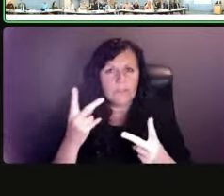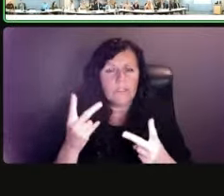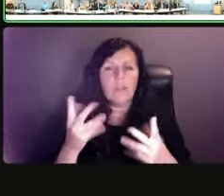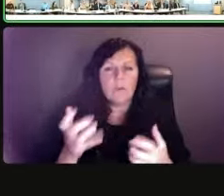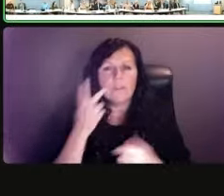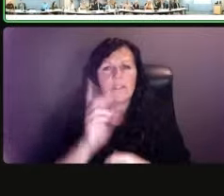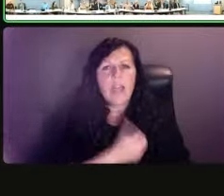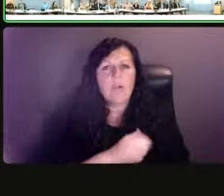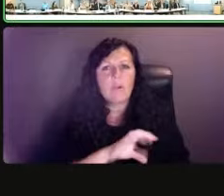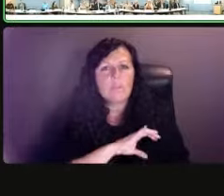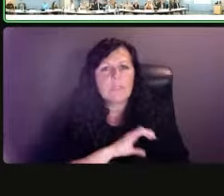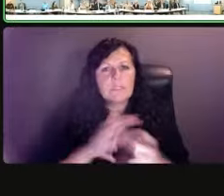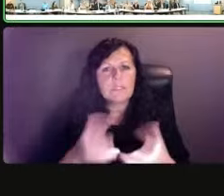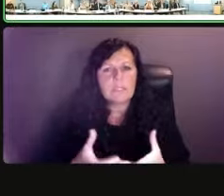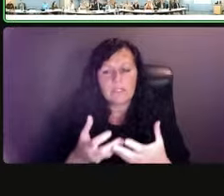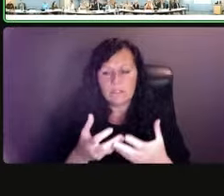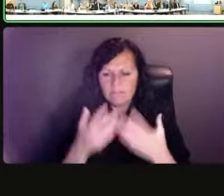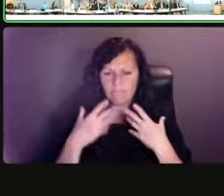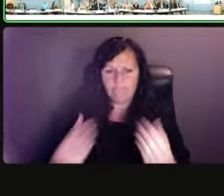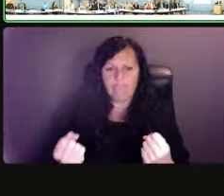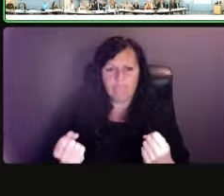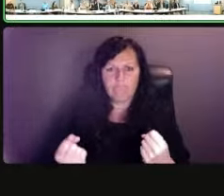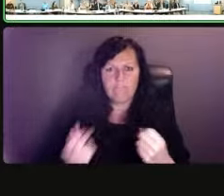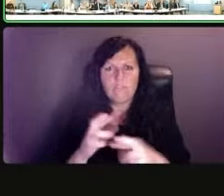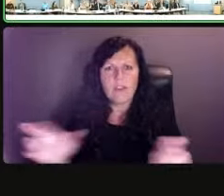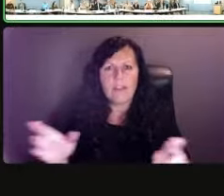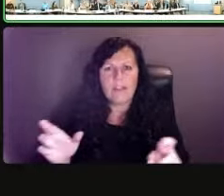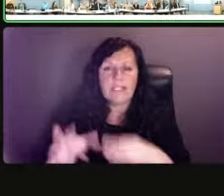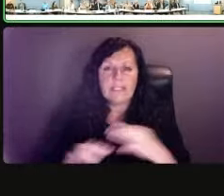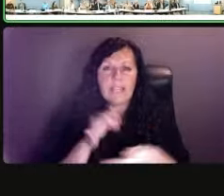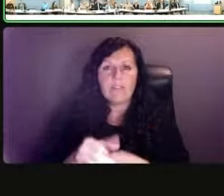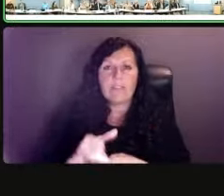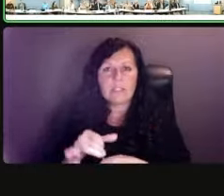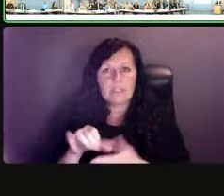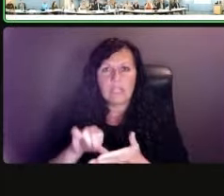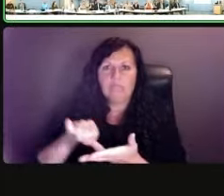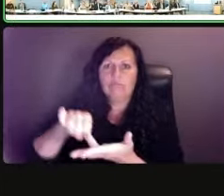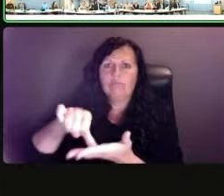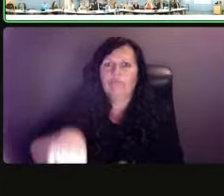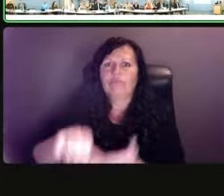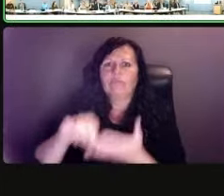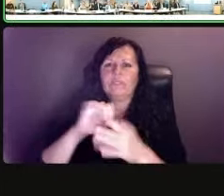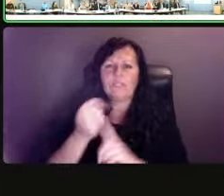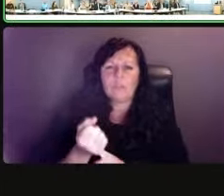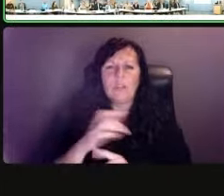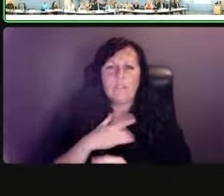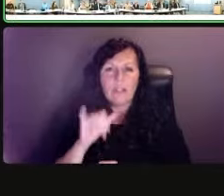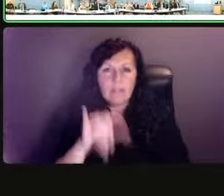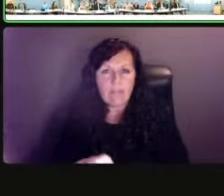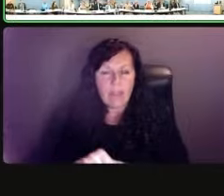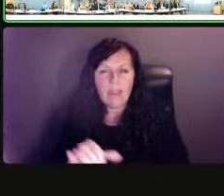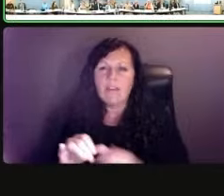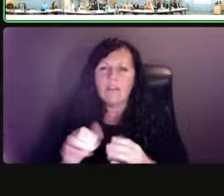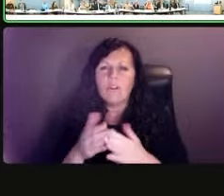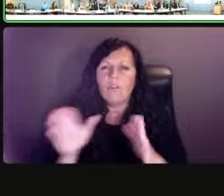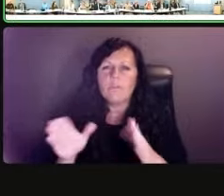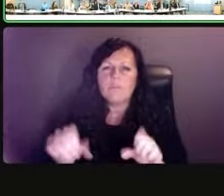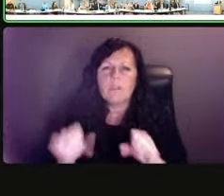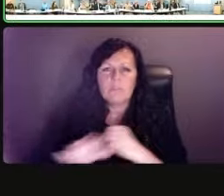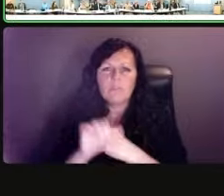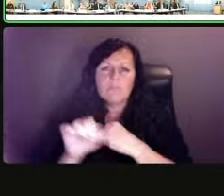working in that capacity instead of in this strained situation. I feel like it opens us up to more risk and more liability and